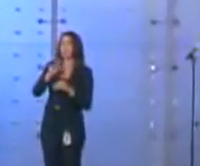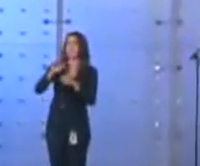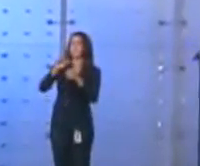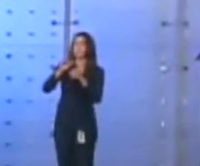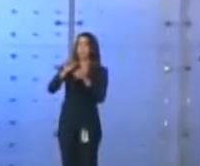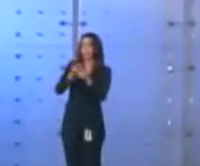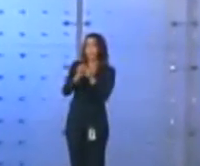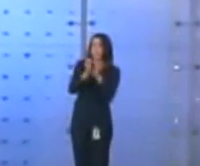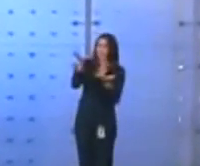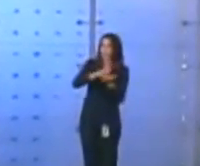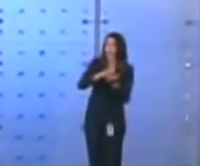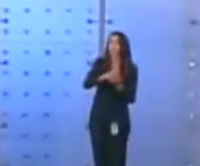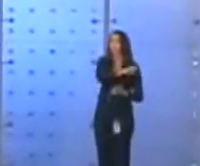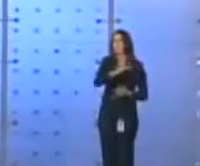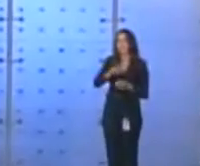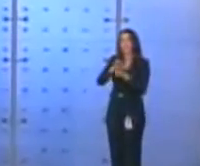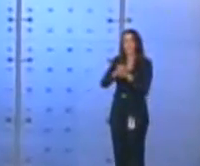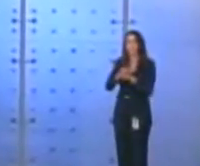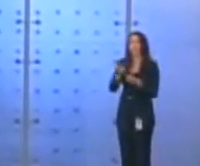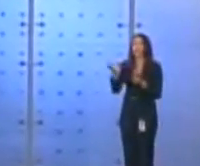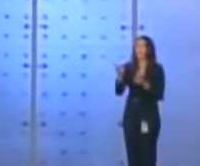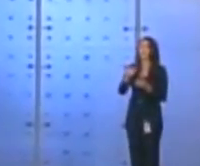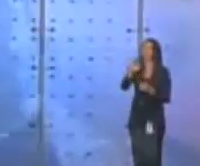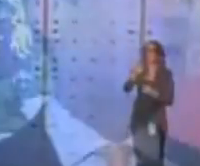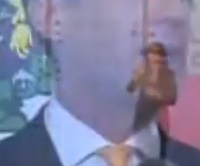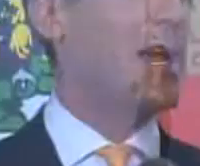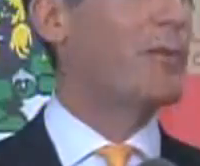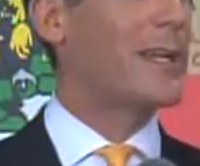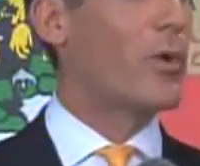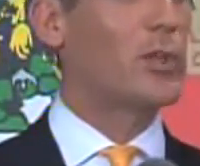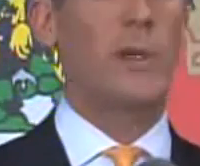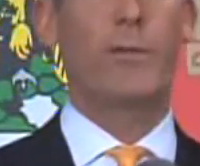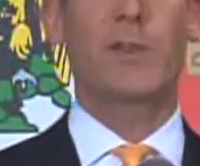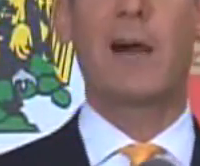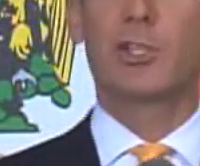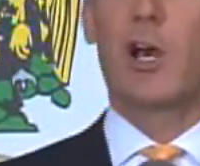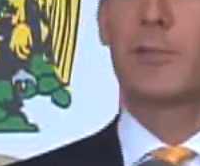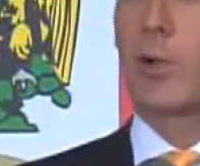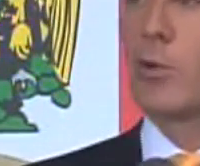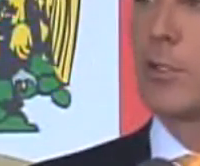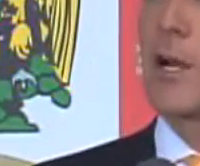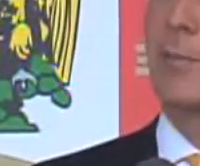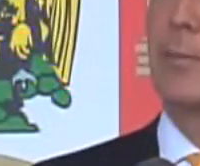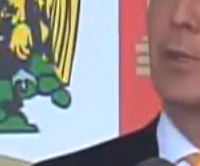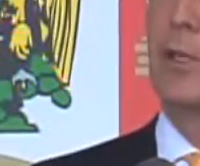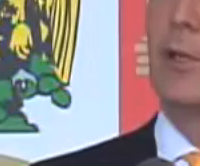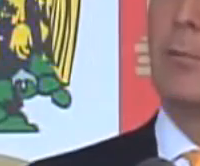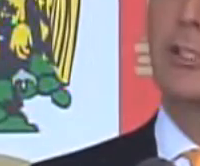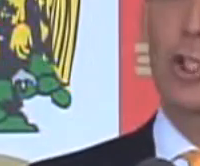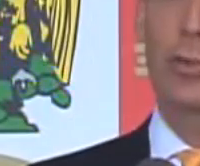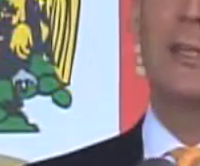Yes, the unemployment rate has declined by 2% since I took office in July, and we've added more than 24,000 jobs to our local